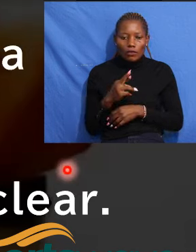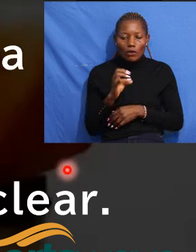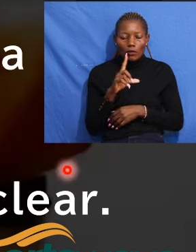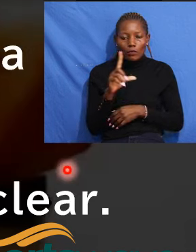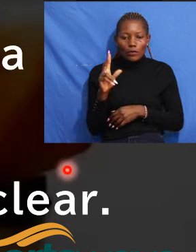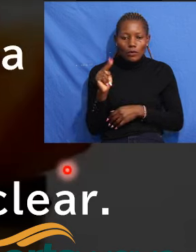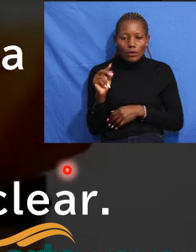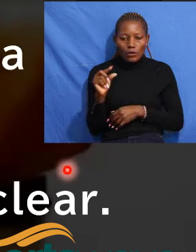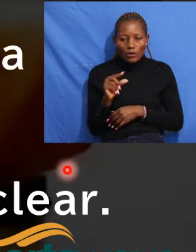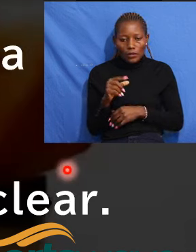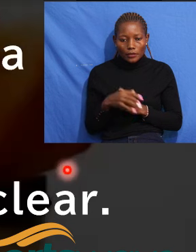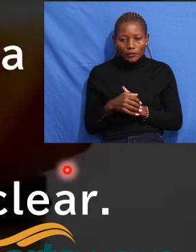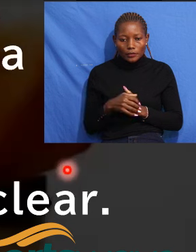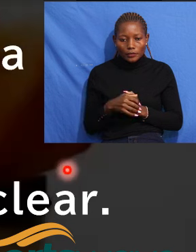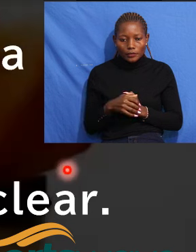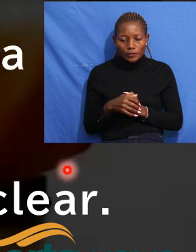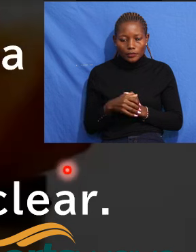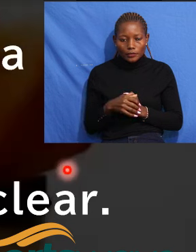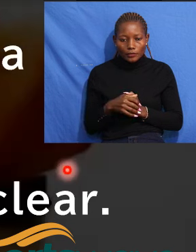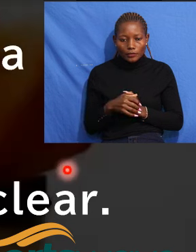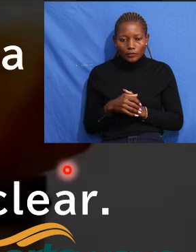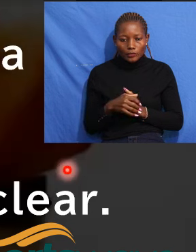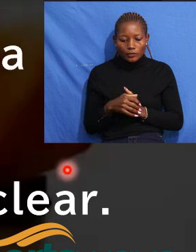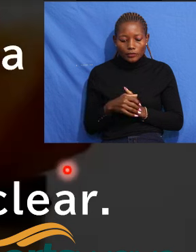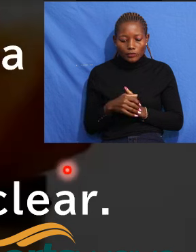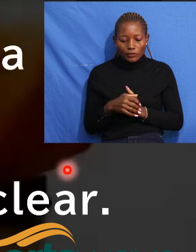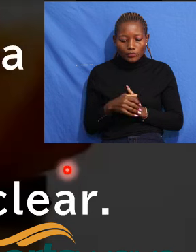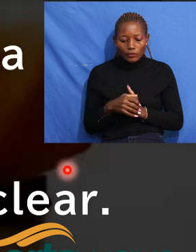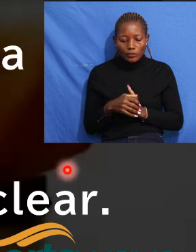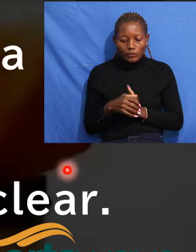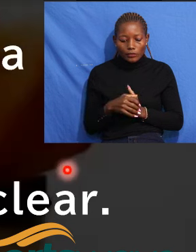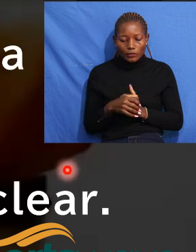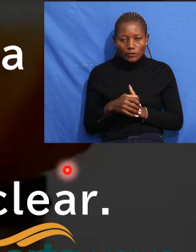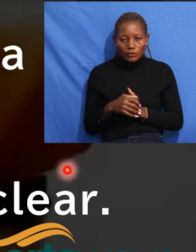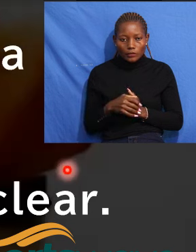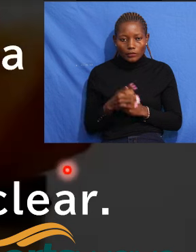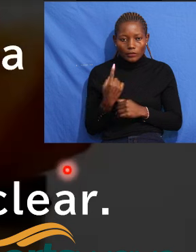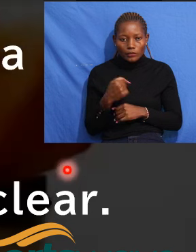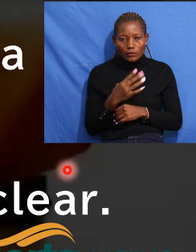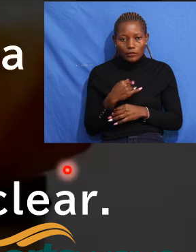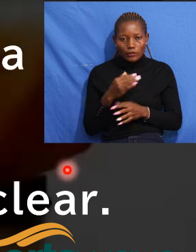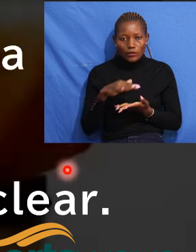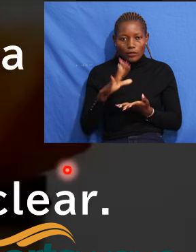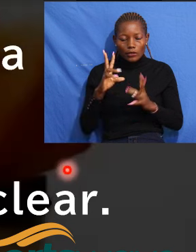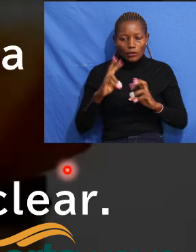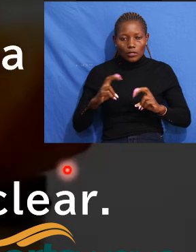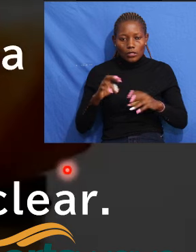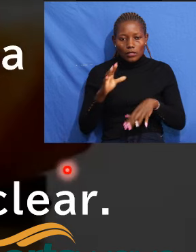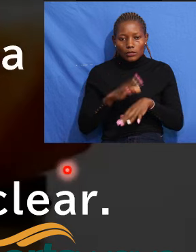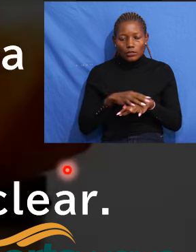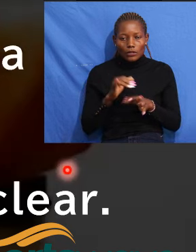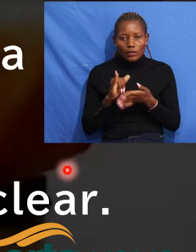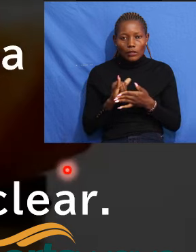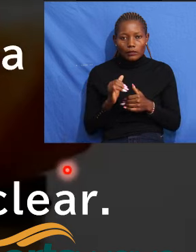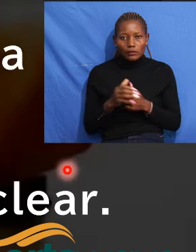And effective duration and intensity are not clear, so we need more research on that.